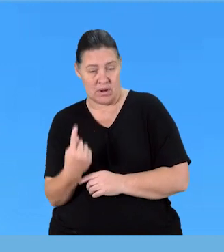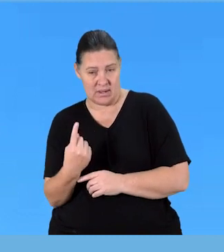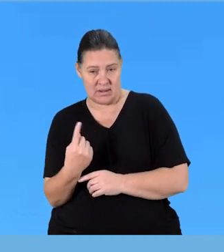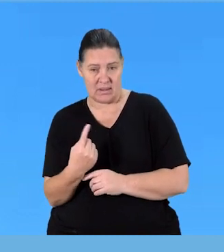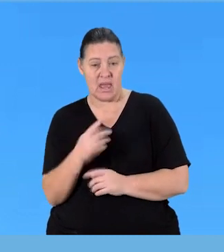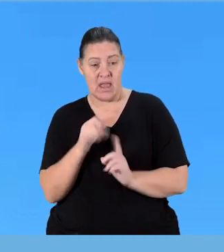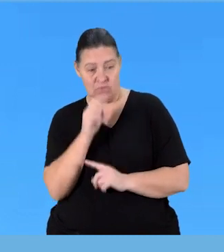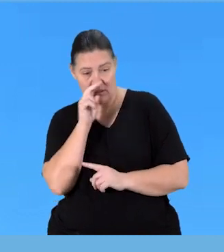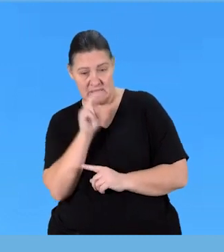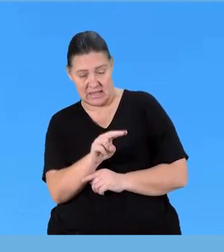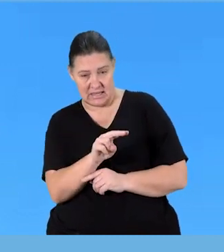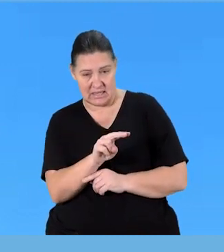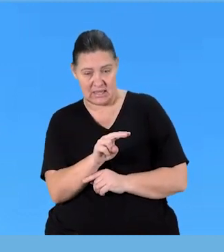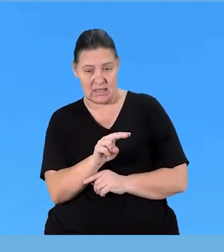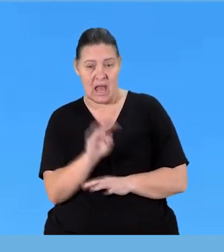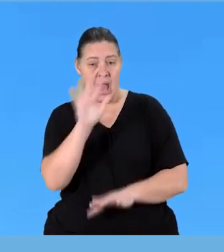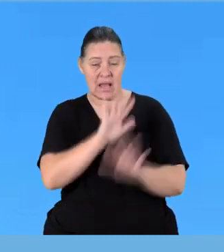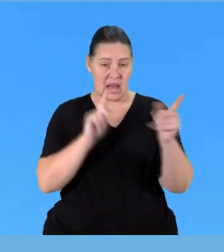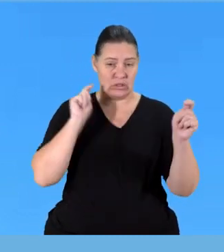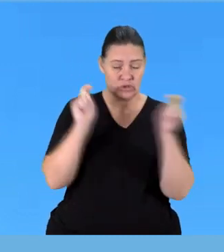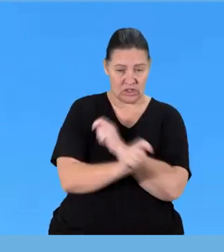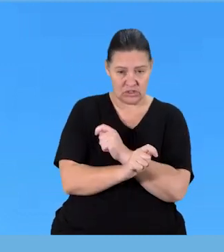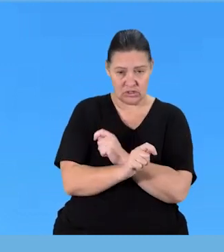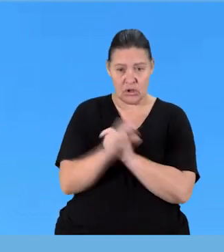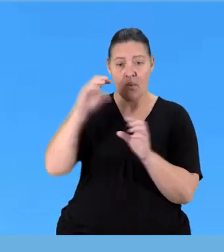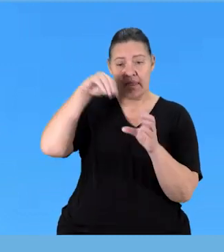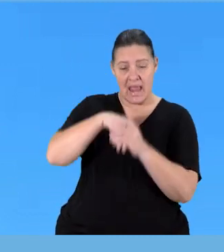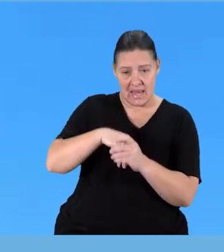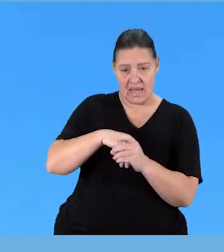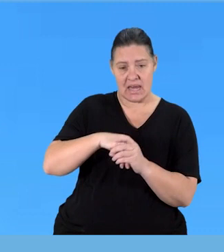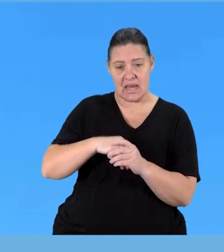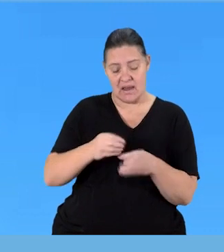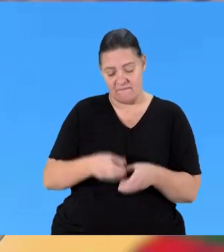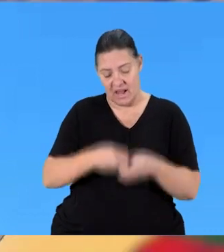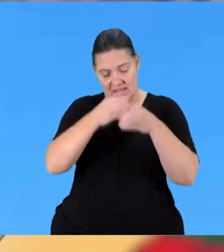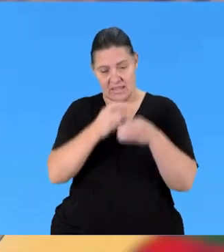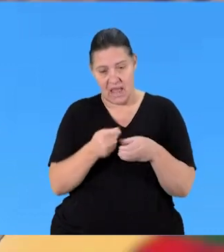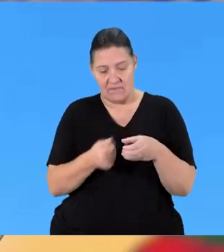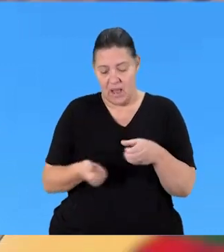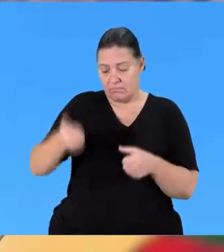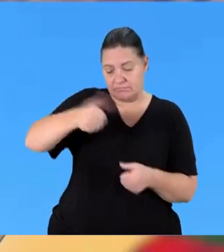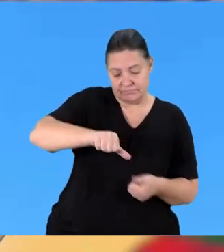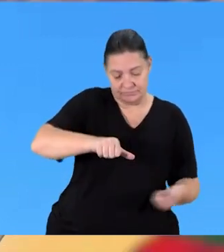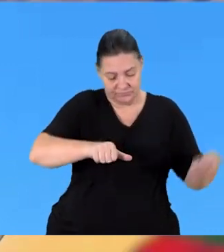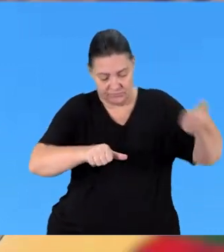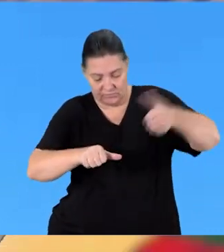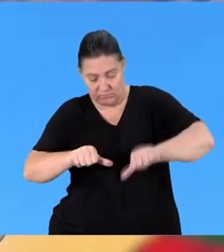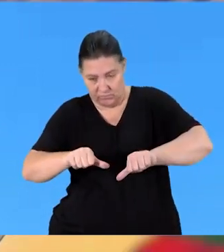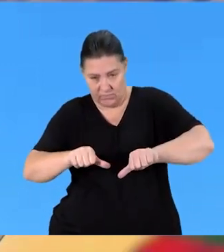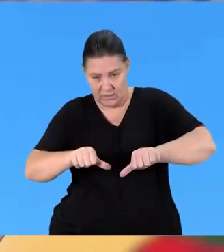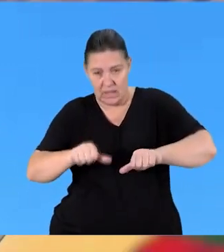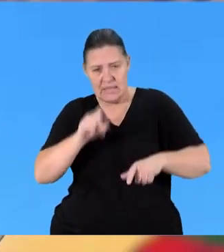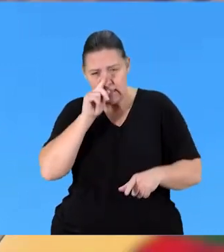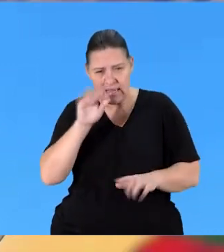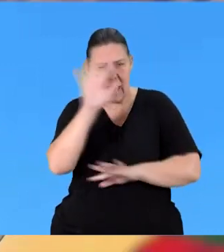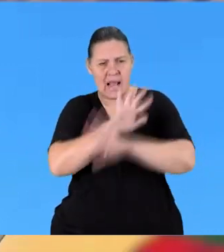Number one, if you see that there has been a color change inside the reaction flask. So when you are mixing two substances or two or